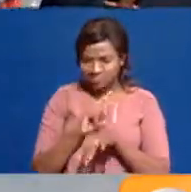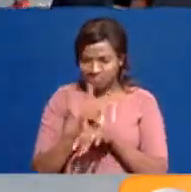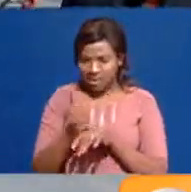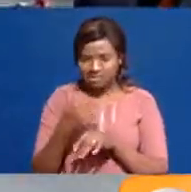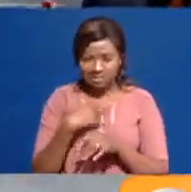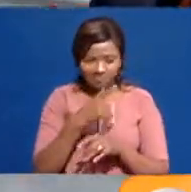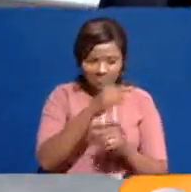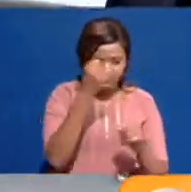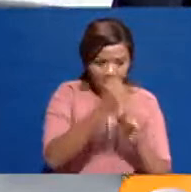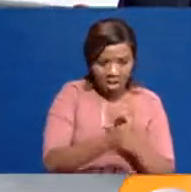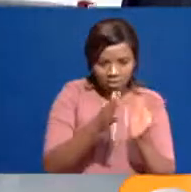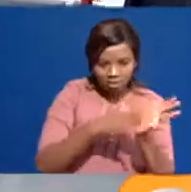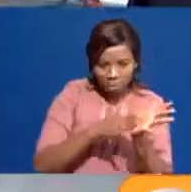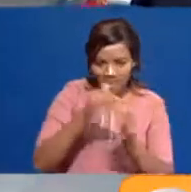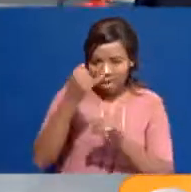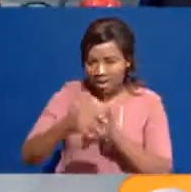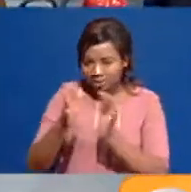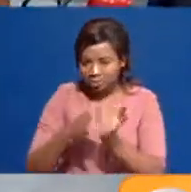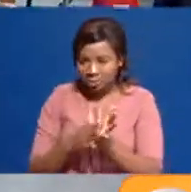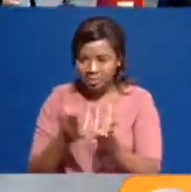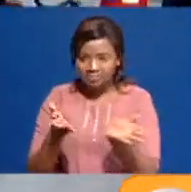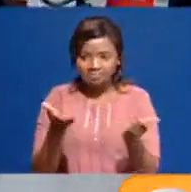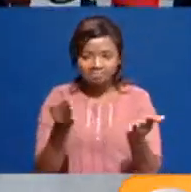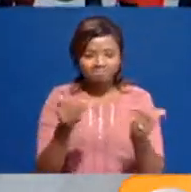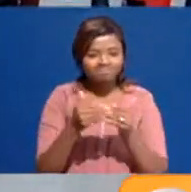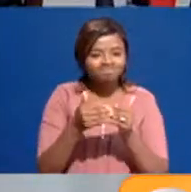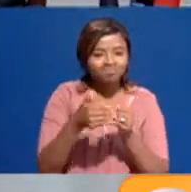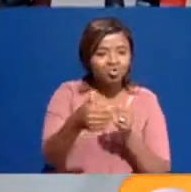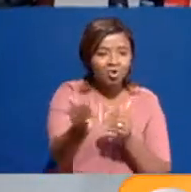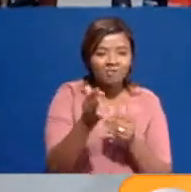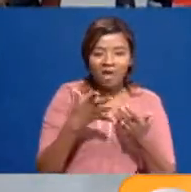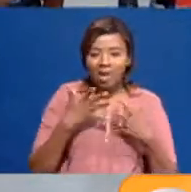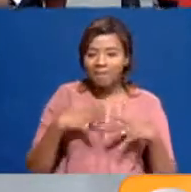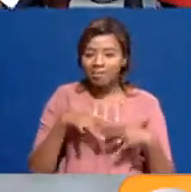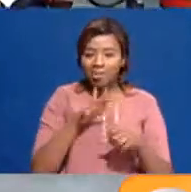start with you, but PC, going